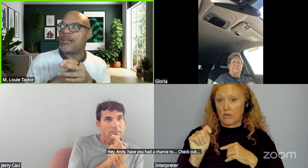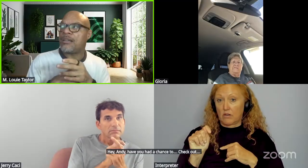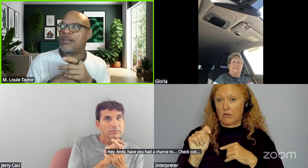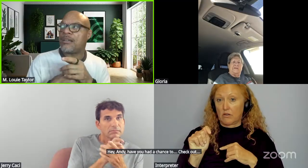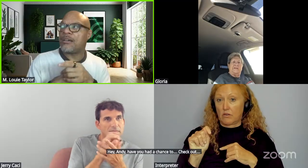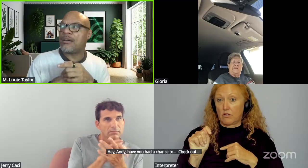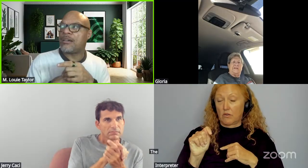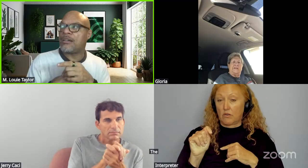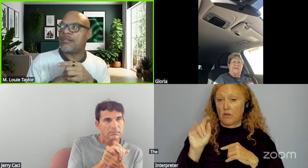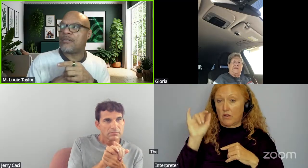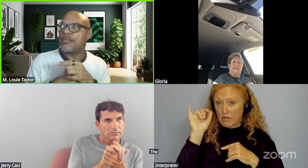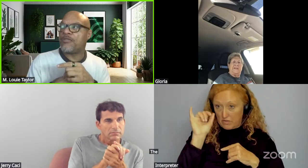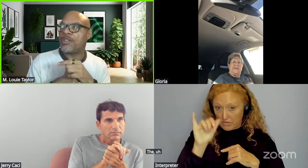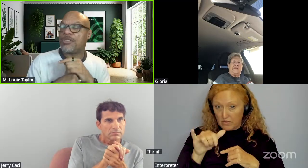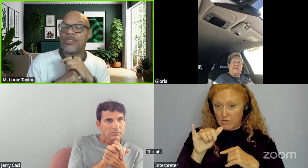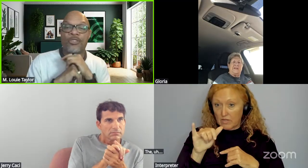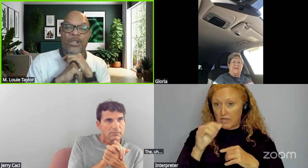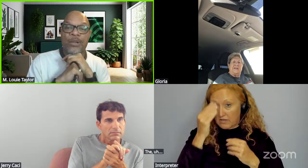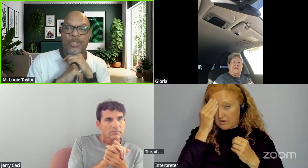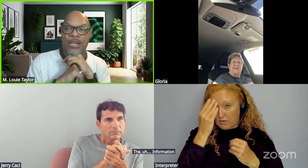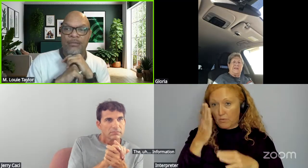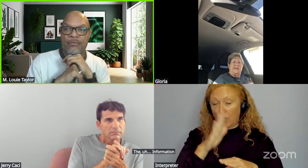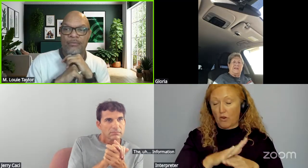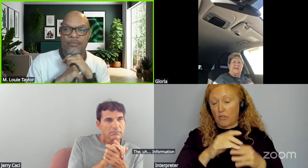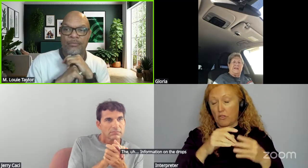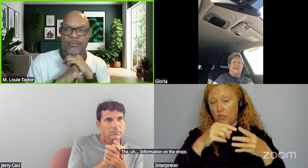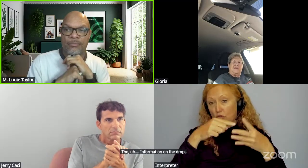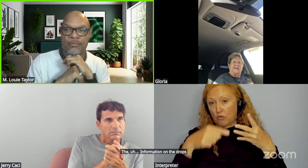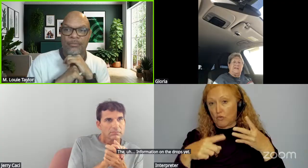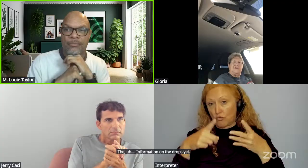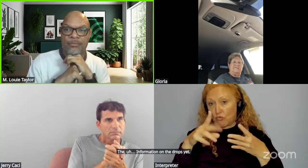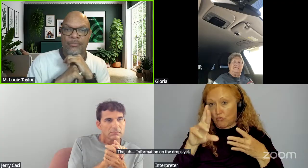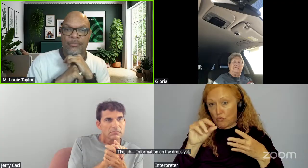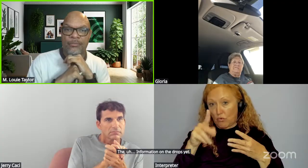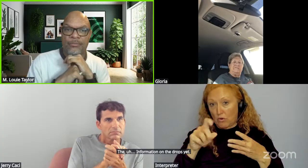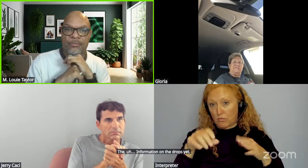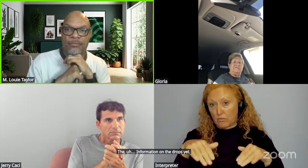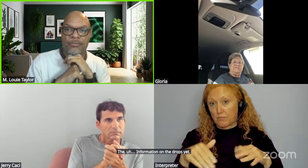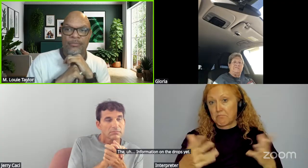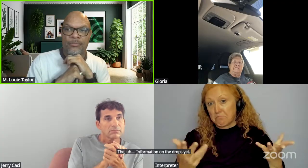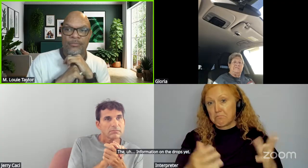the uh, information on the drops yet?